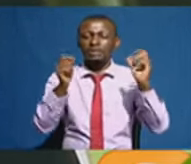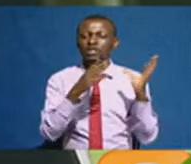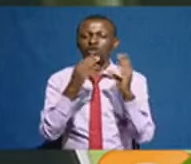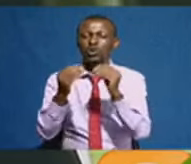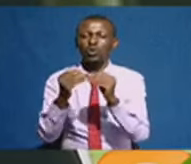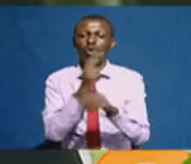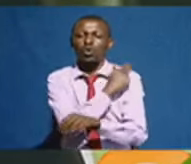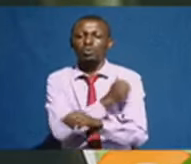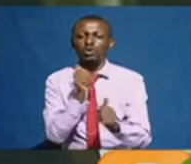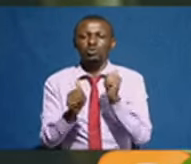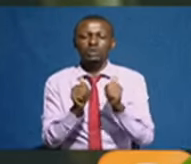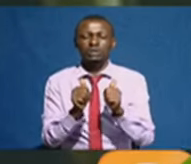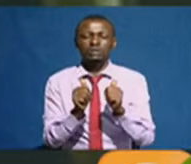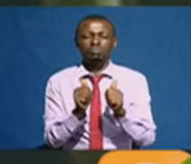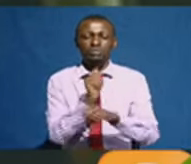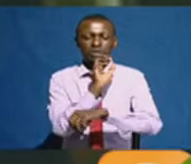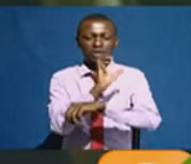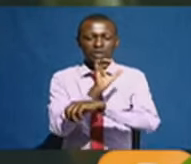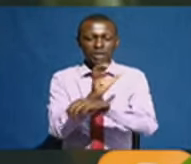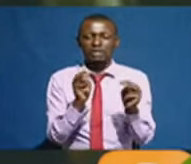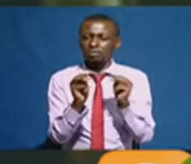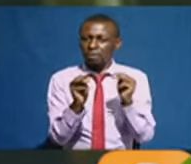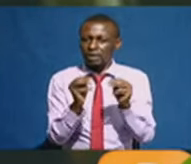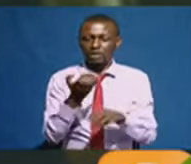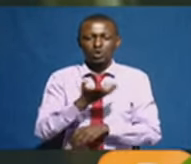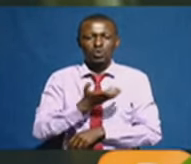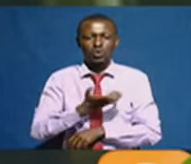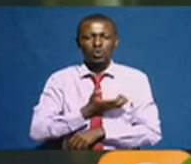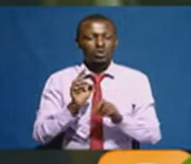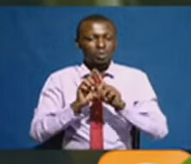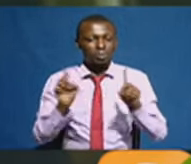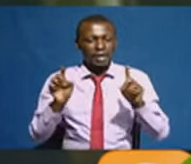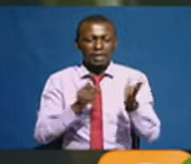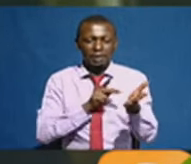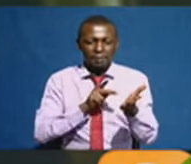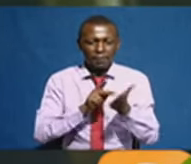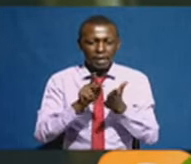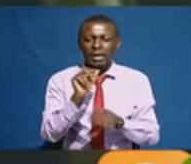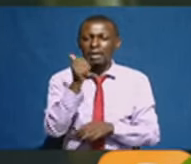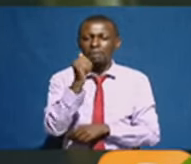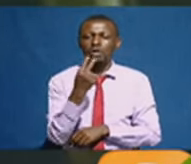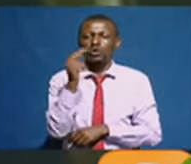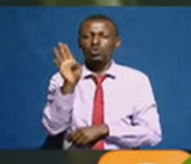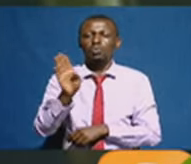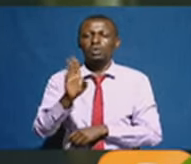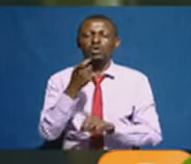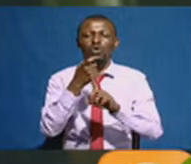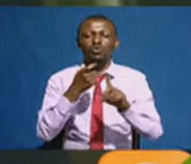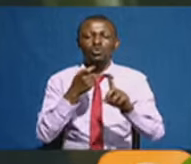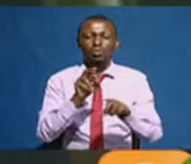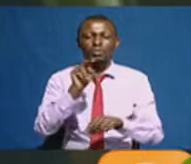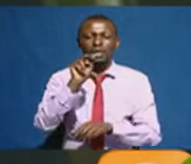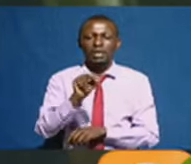hospitals. But they're also complaining that they are owed some 2 billion shillings in remittances from the...